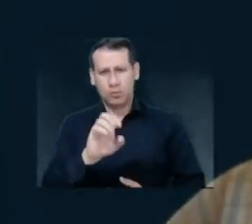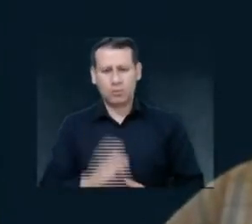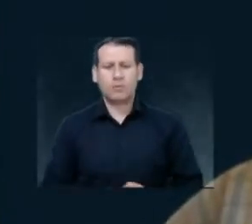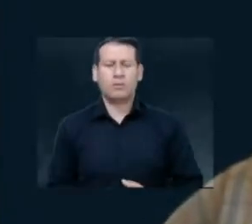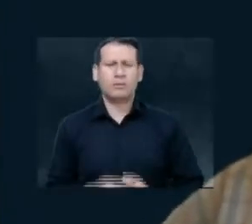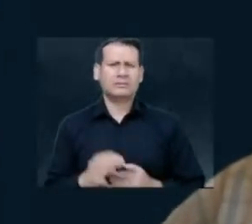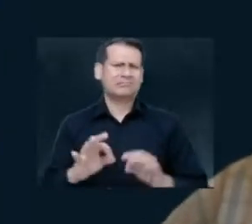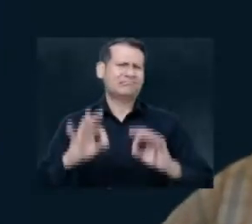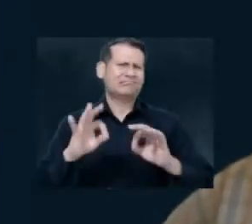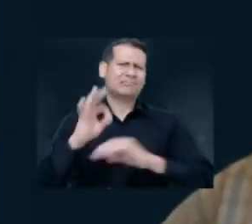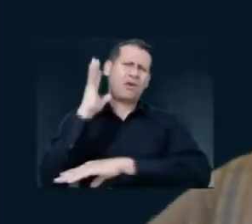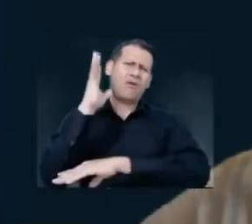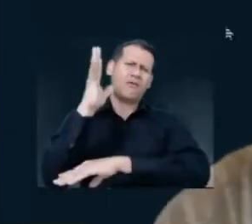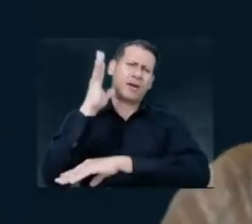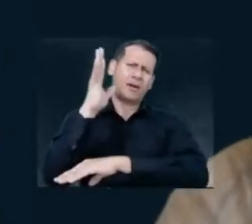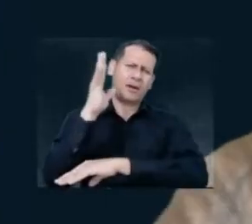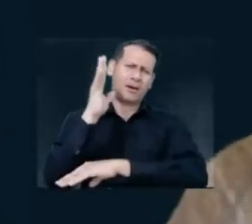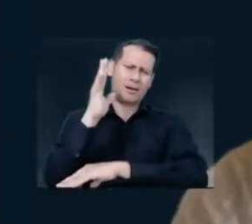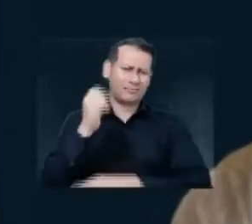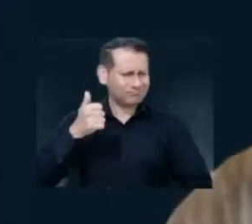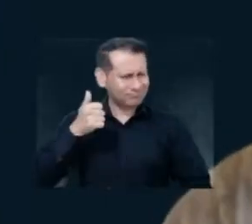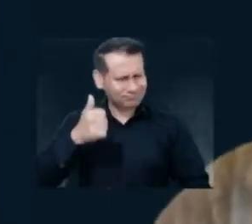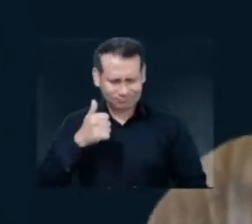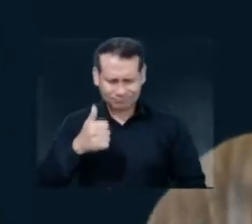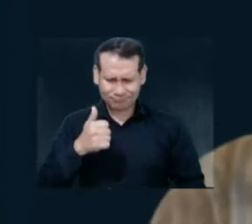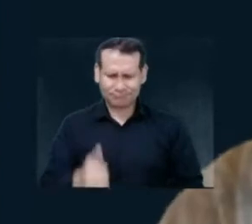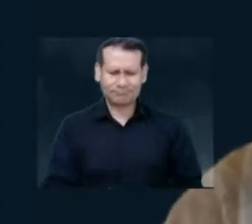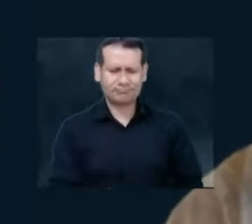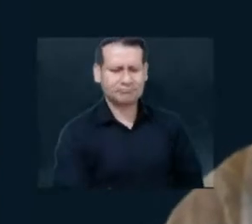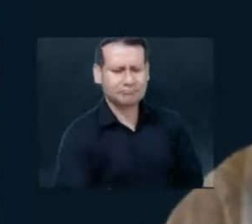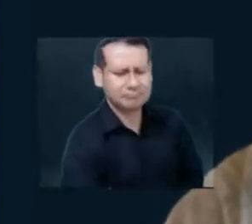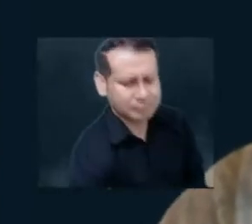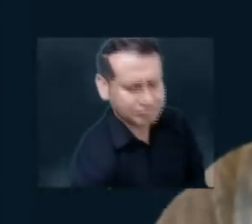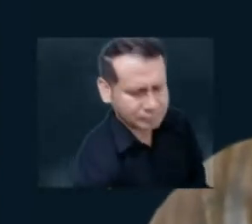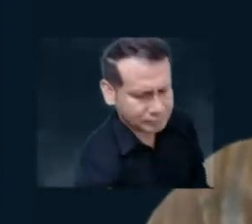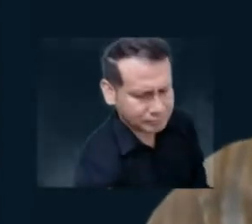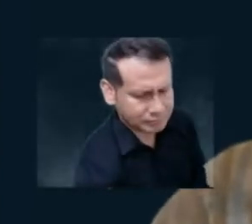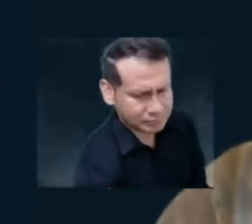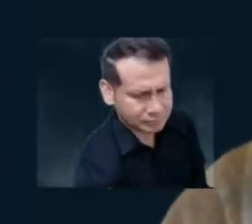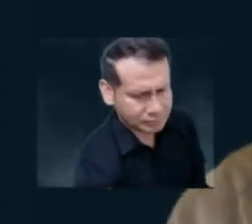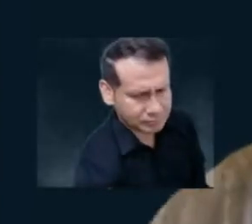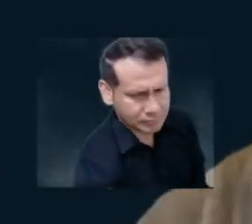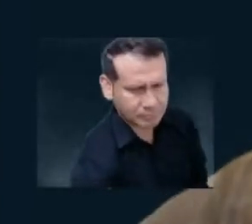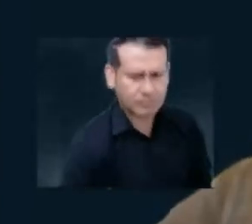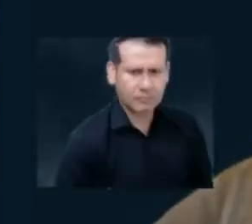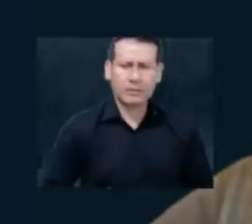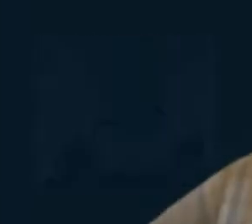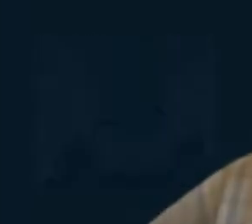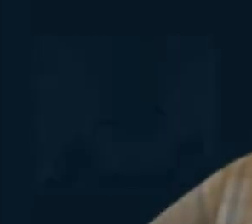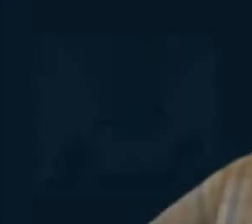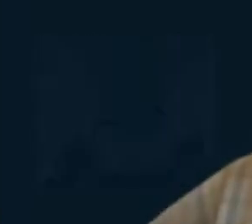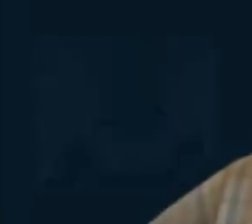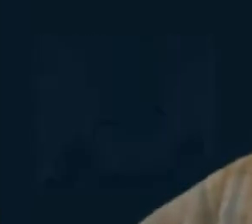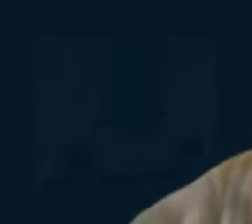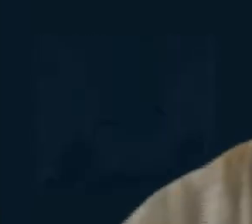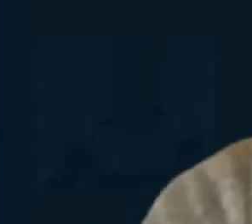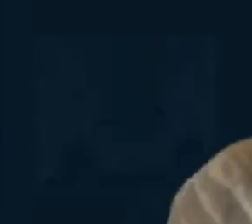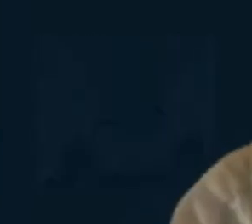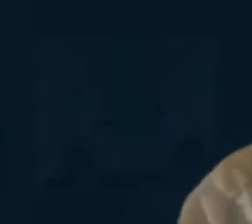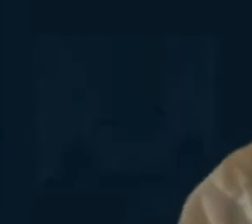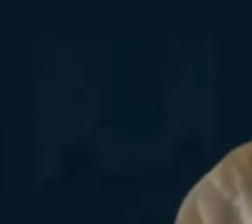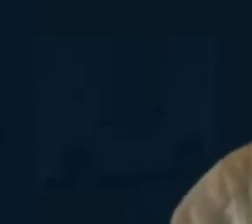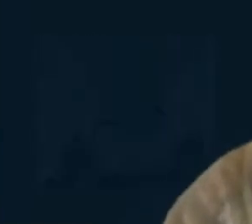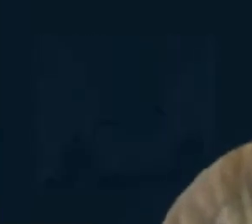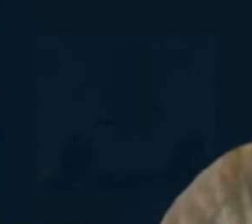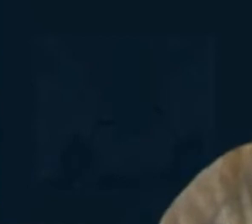excellent, these gatherings that they organize. And I would like to follow the trend of thought that we had proposed as